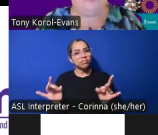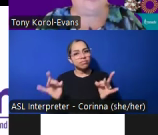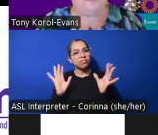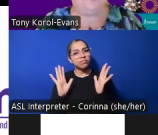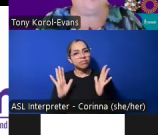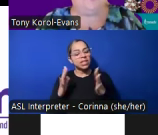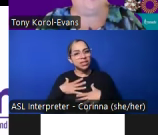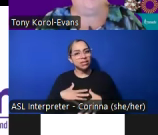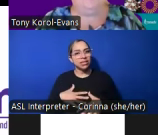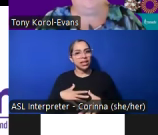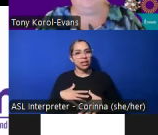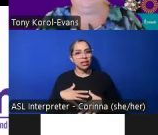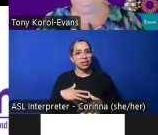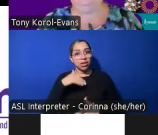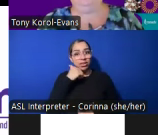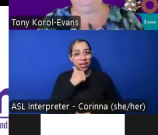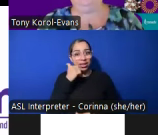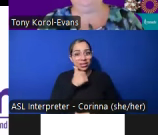day-to-day basis.